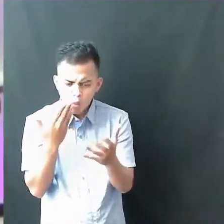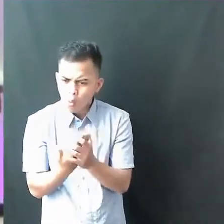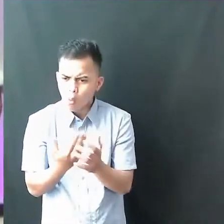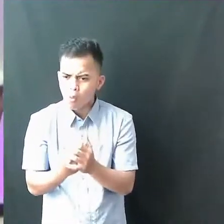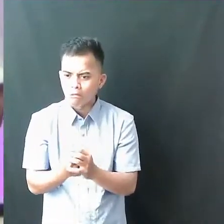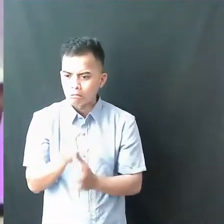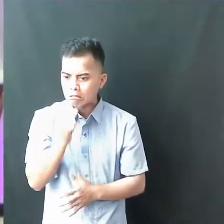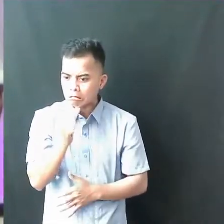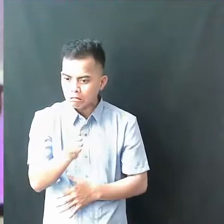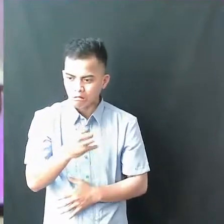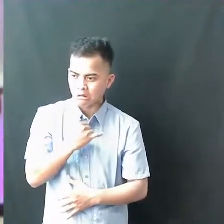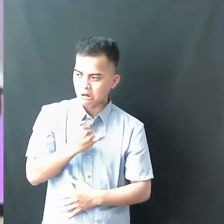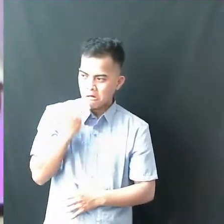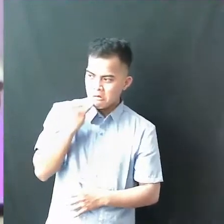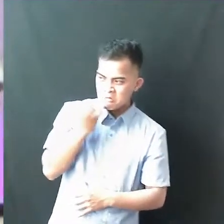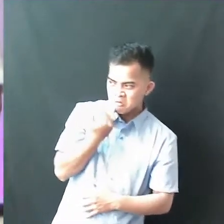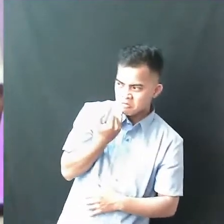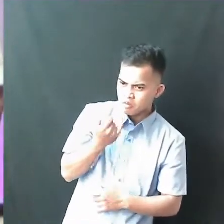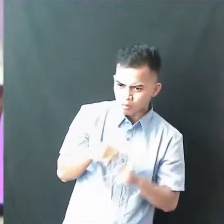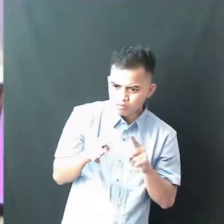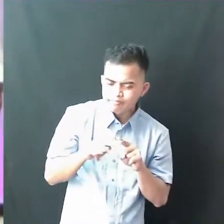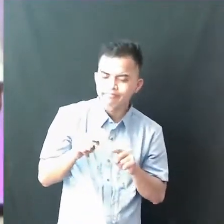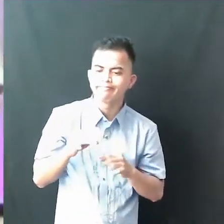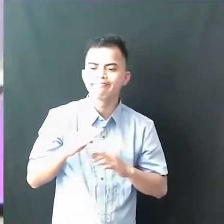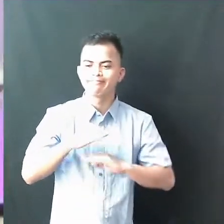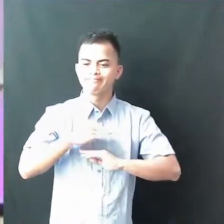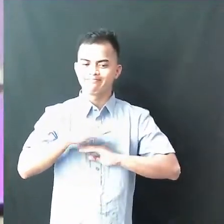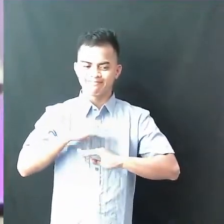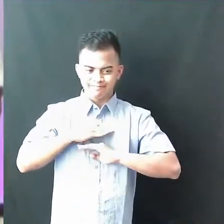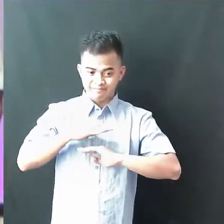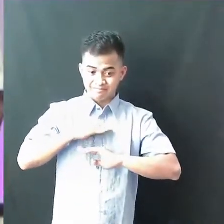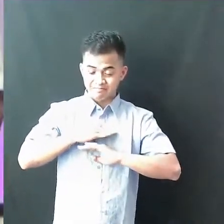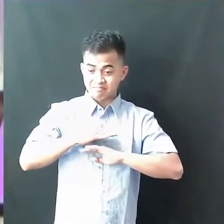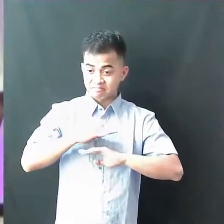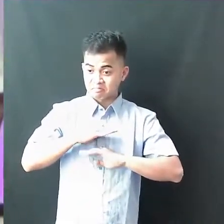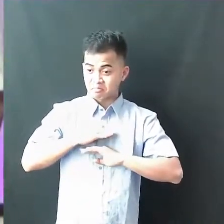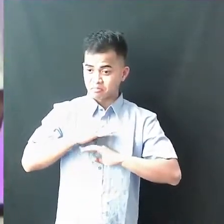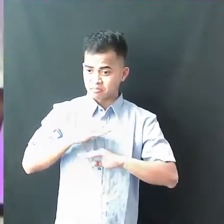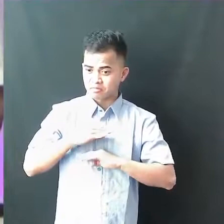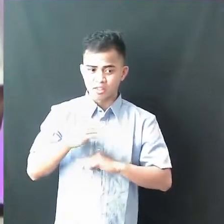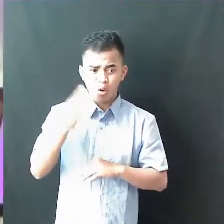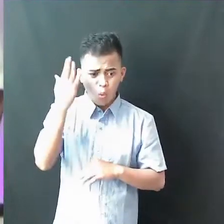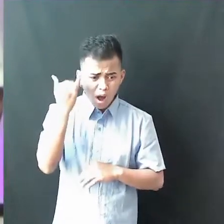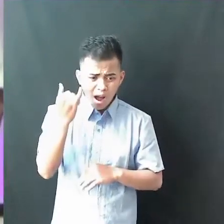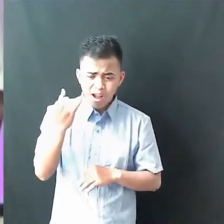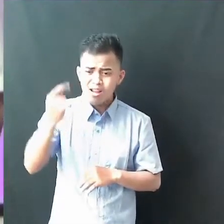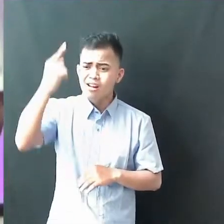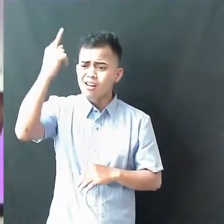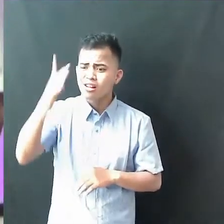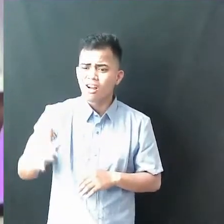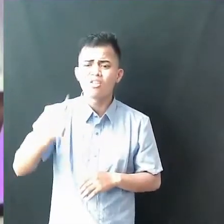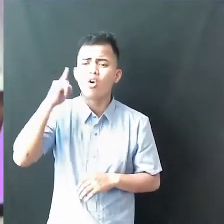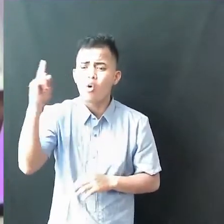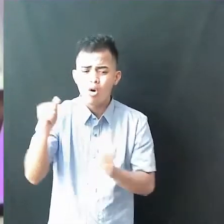be content with such things as ye have. For he said, I will never leave thee nor forsake